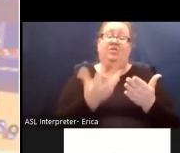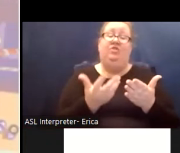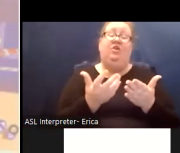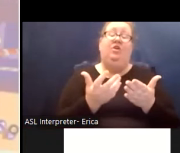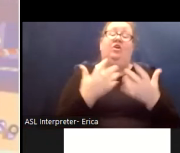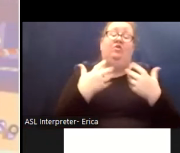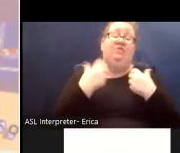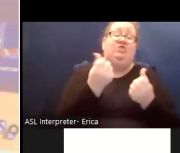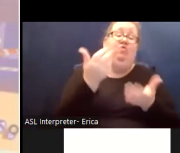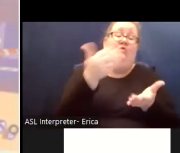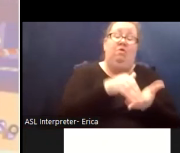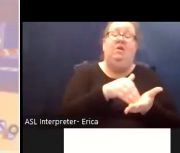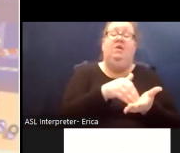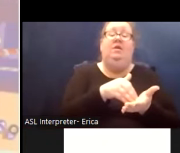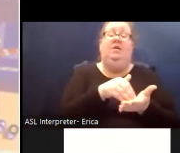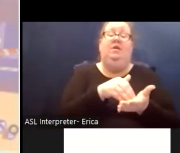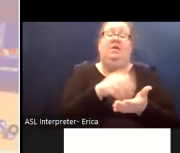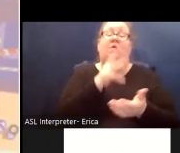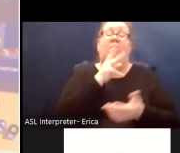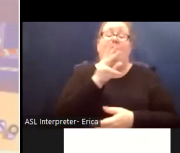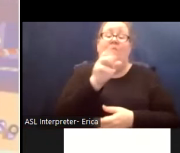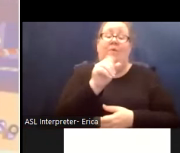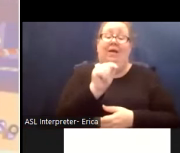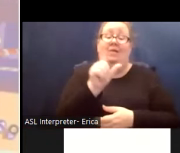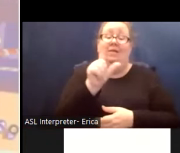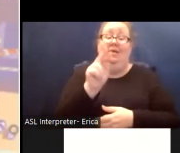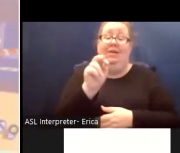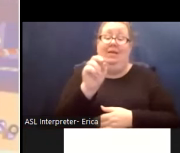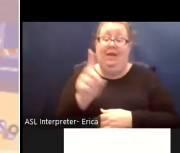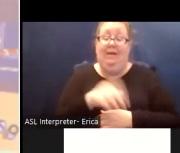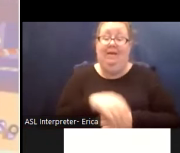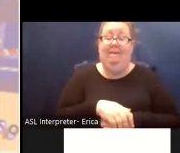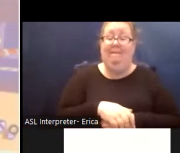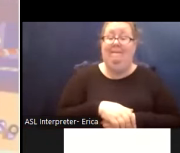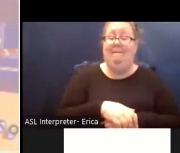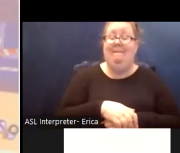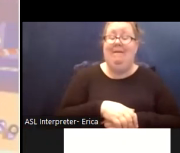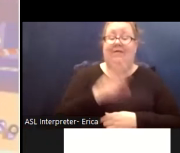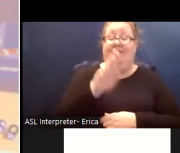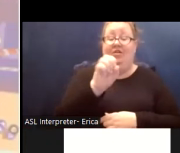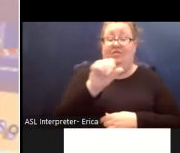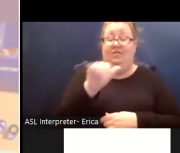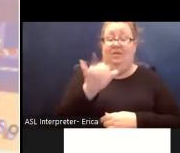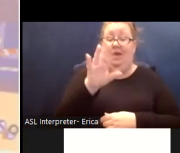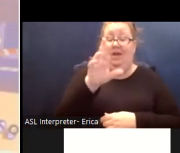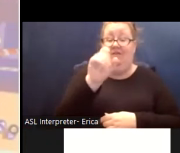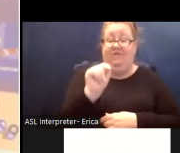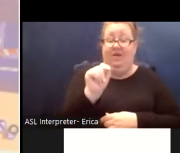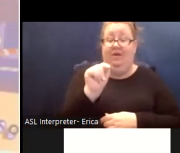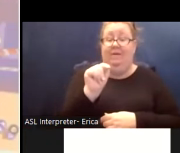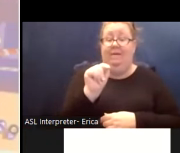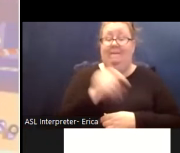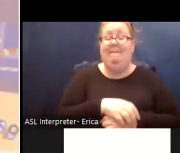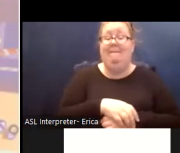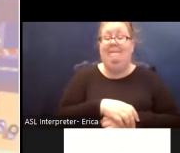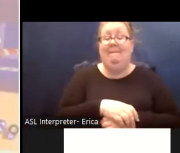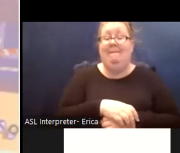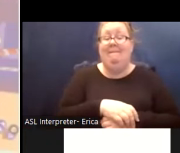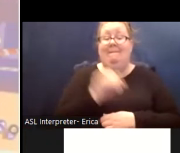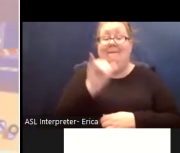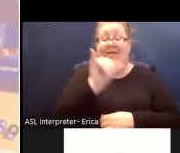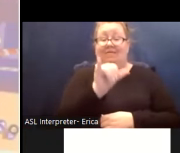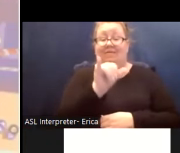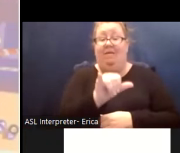the Hackensack River. There's also the Bayfront redevelopment area, which shall